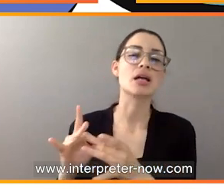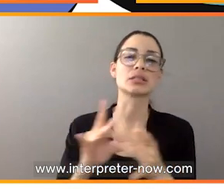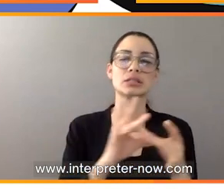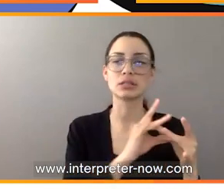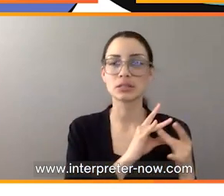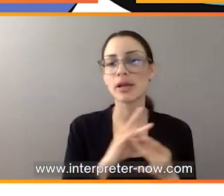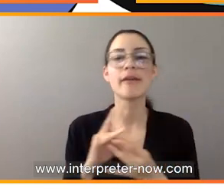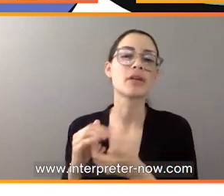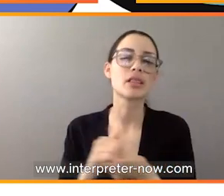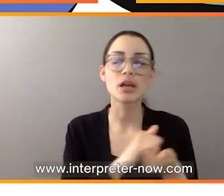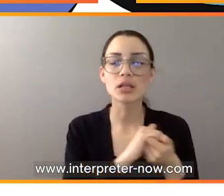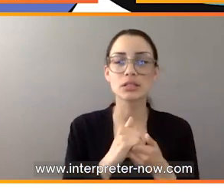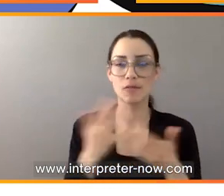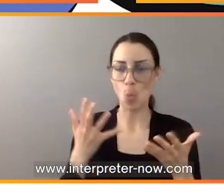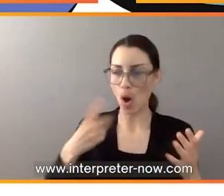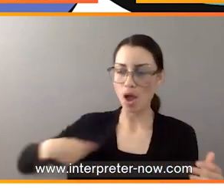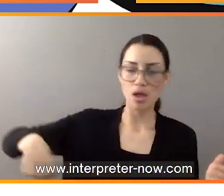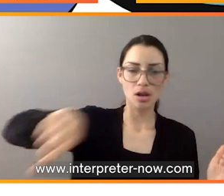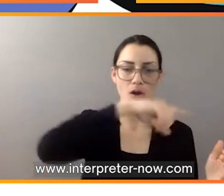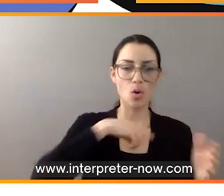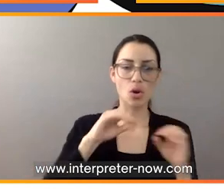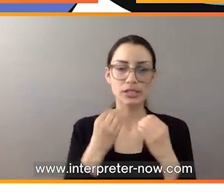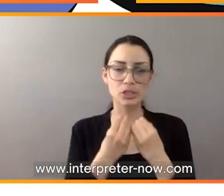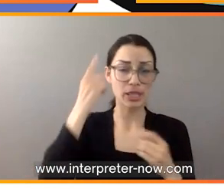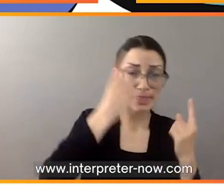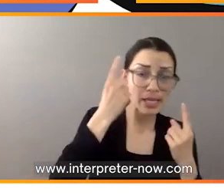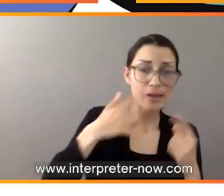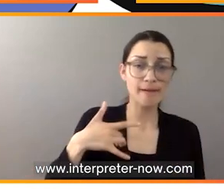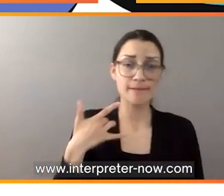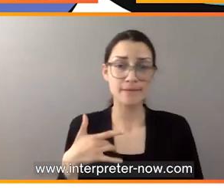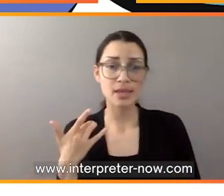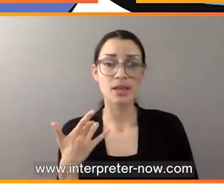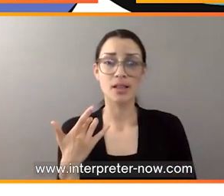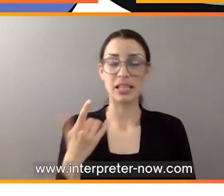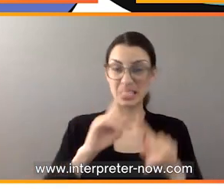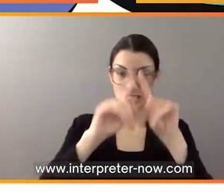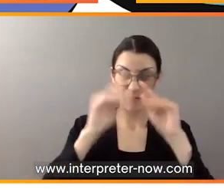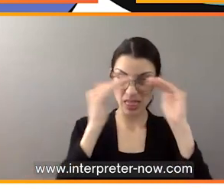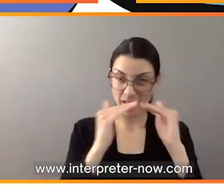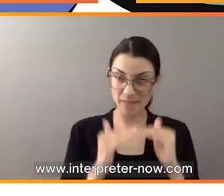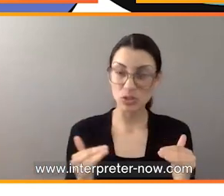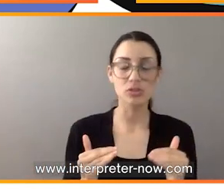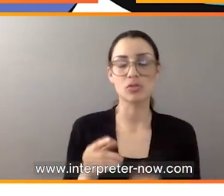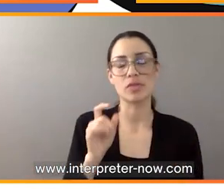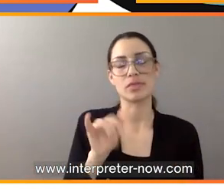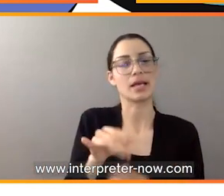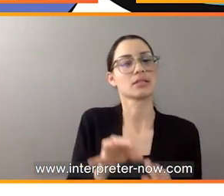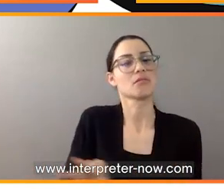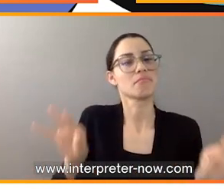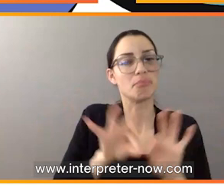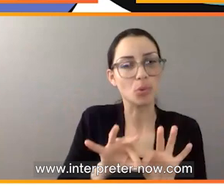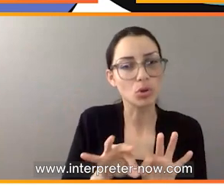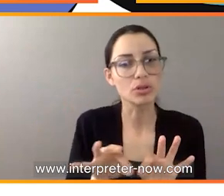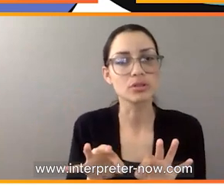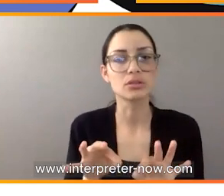they represented the collective of what the organization was feeling and thinking at different levels. And you've got to be